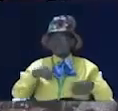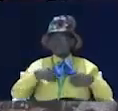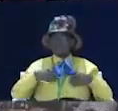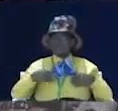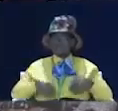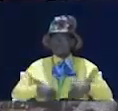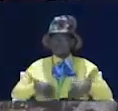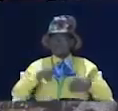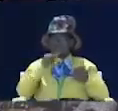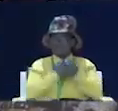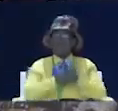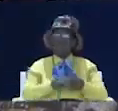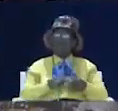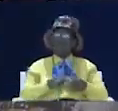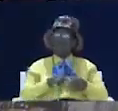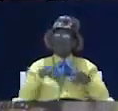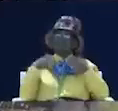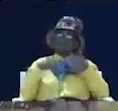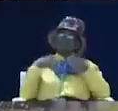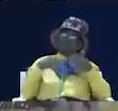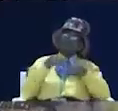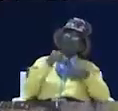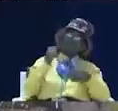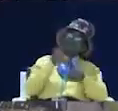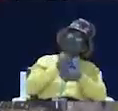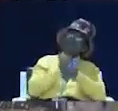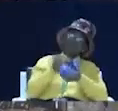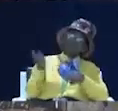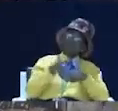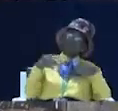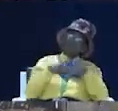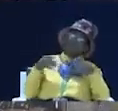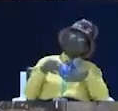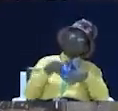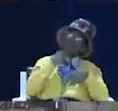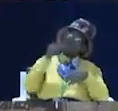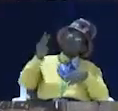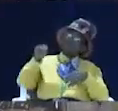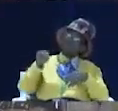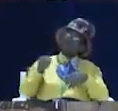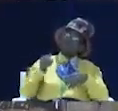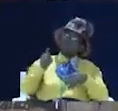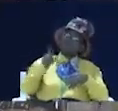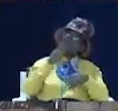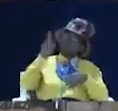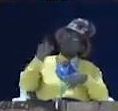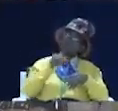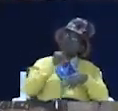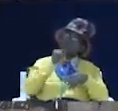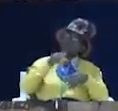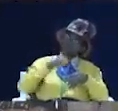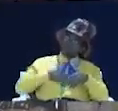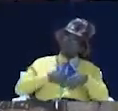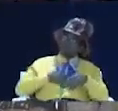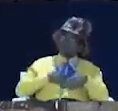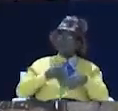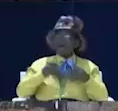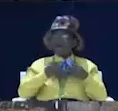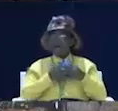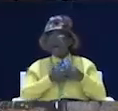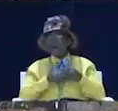you are not my Alpha. You cannot be my Omega. You